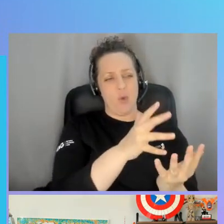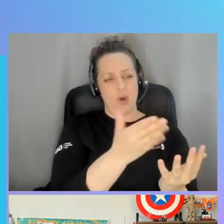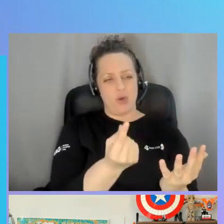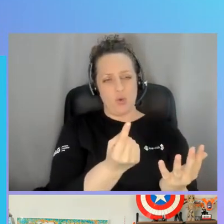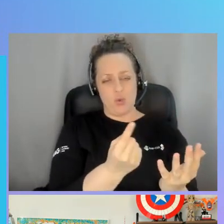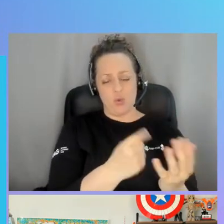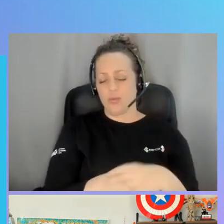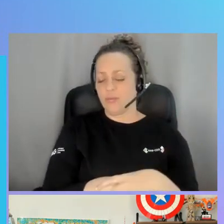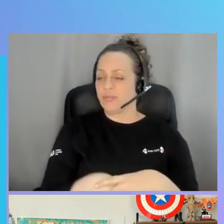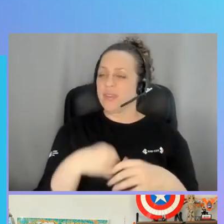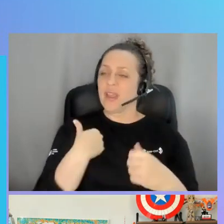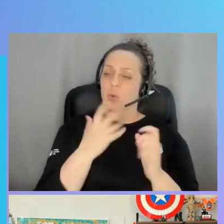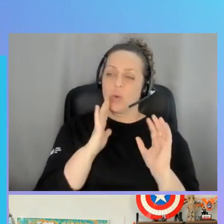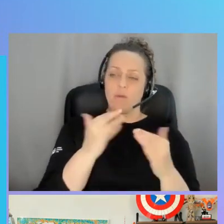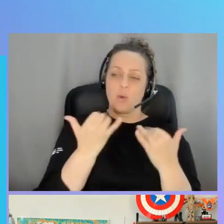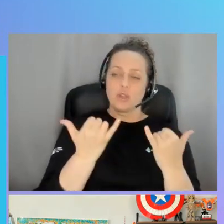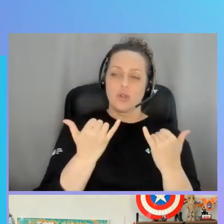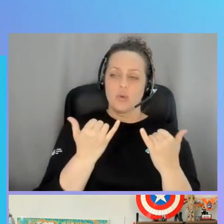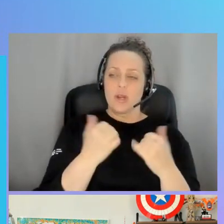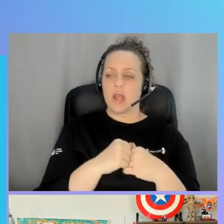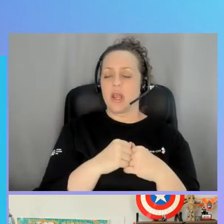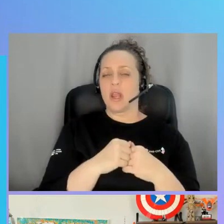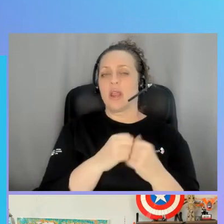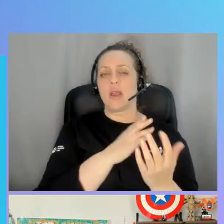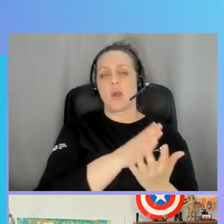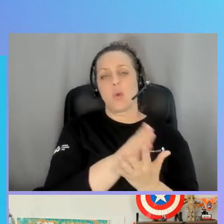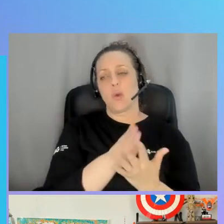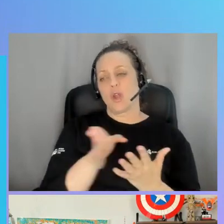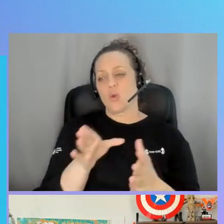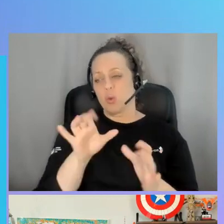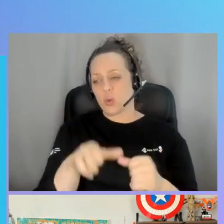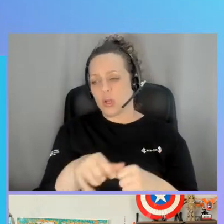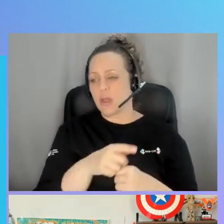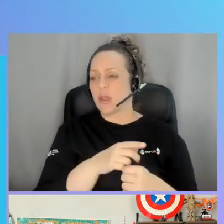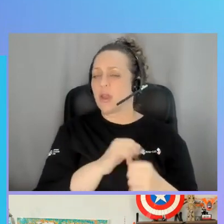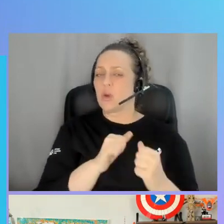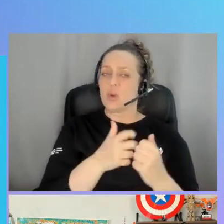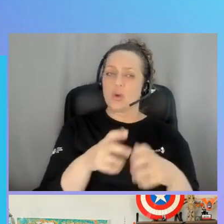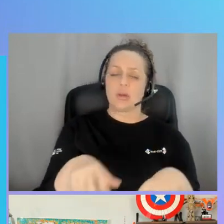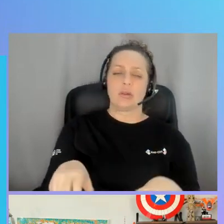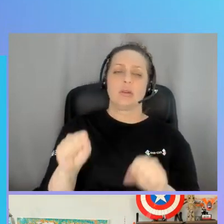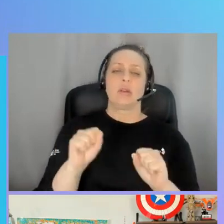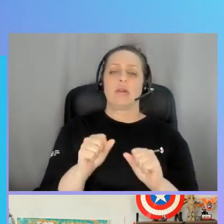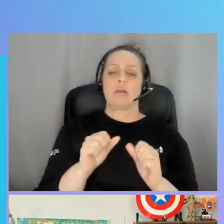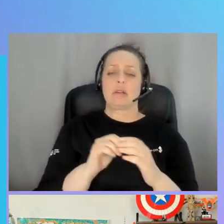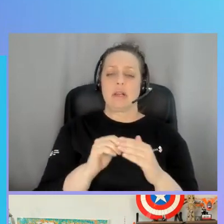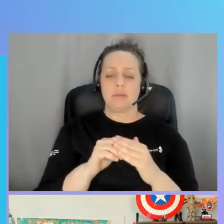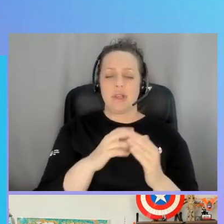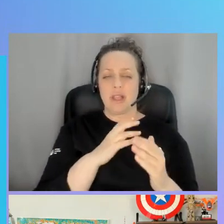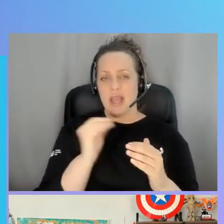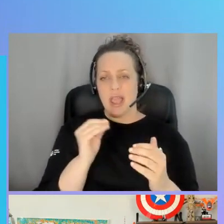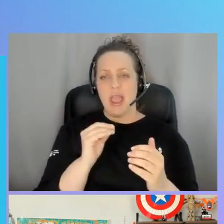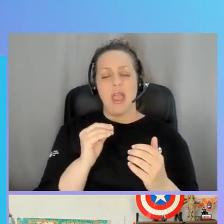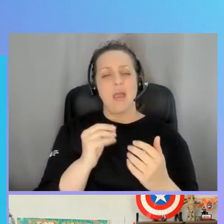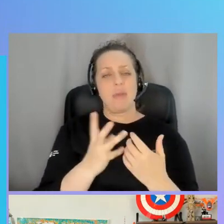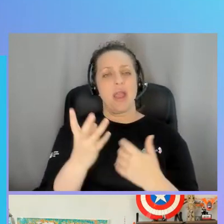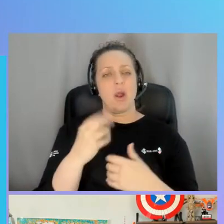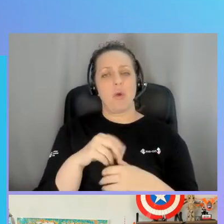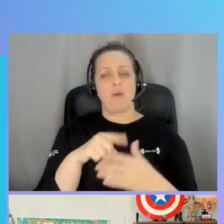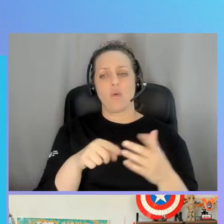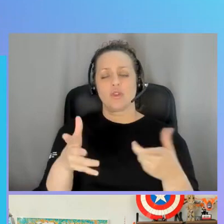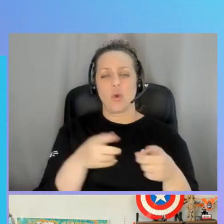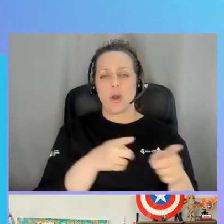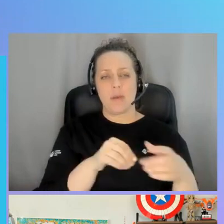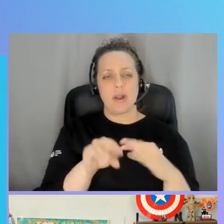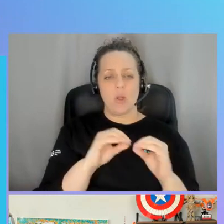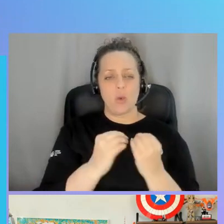we're going to really focus on today, is ways that you can do that, ways that you can take accessibility and make it a part of what's already happening in